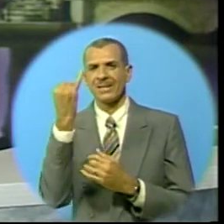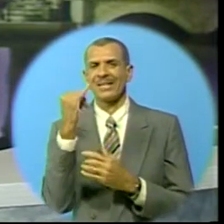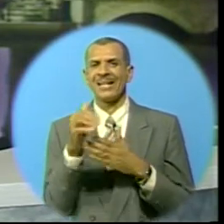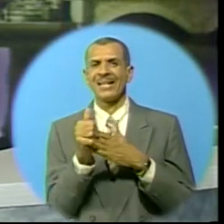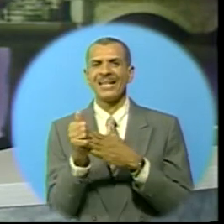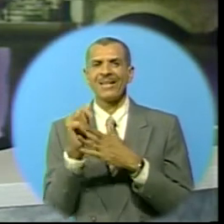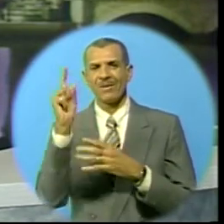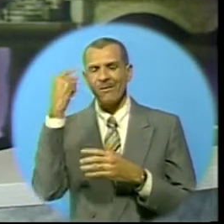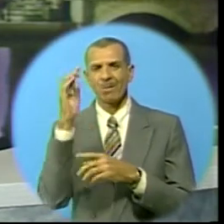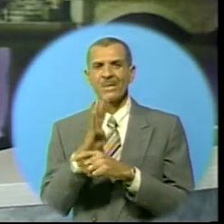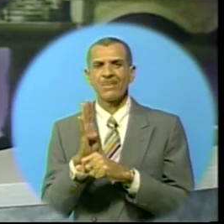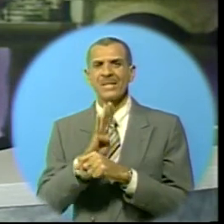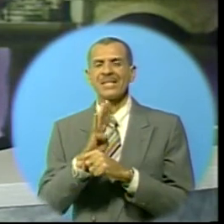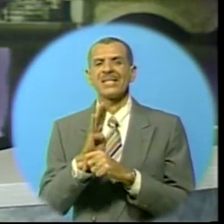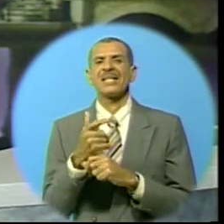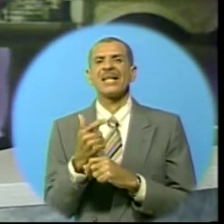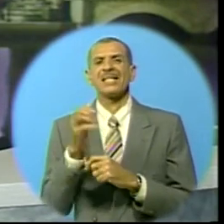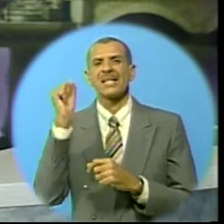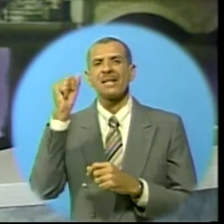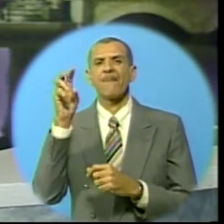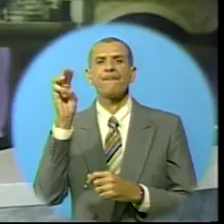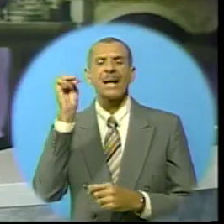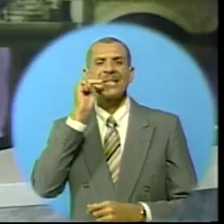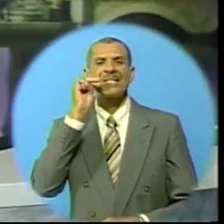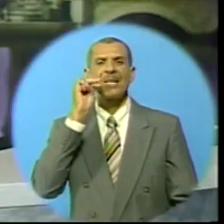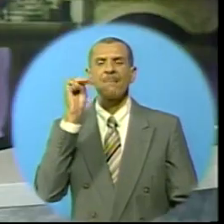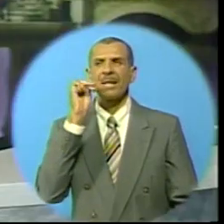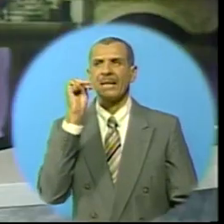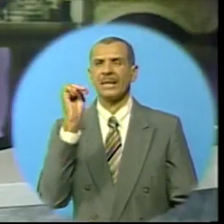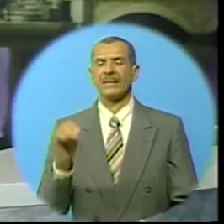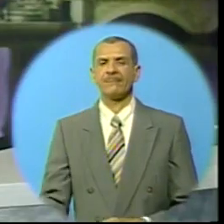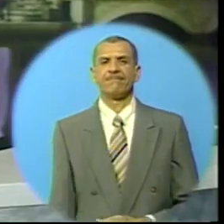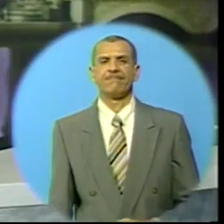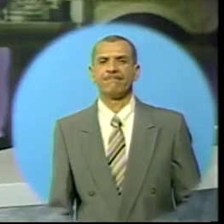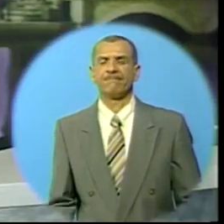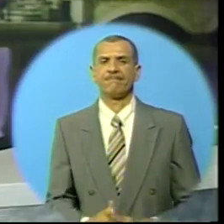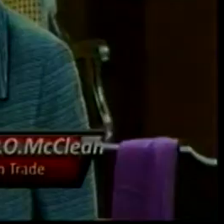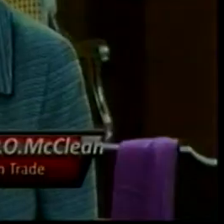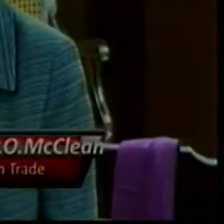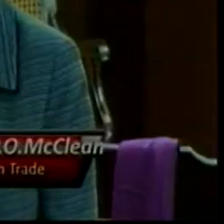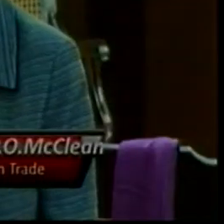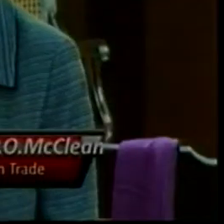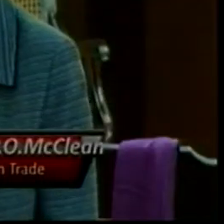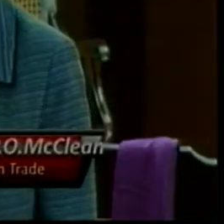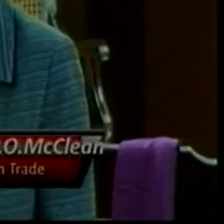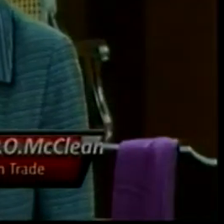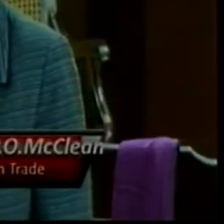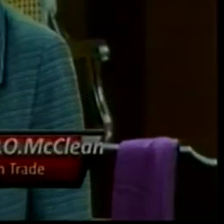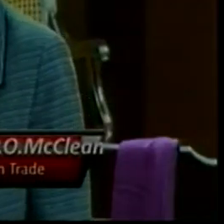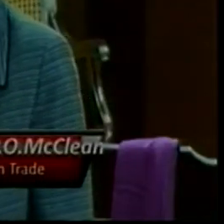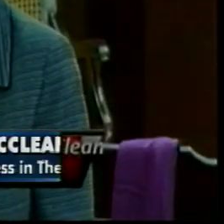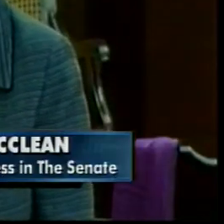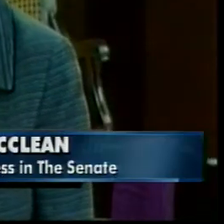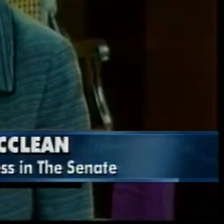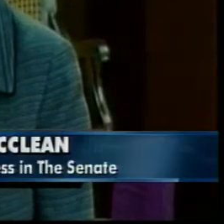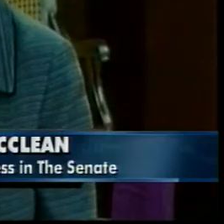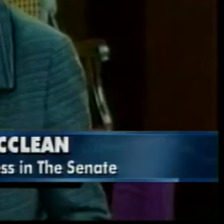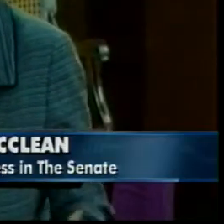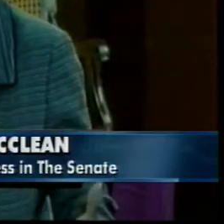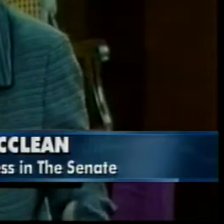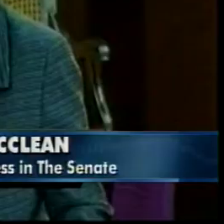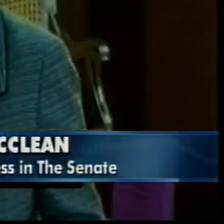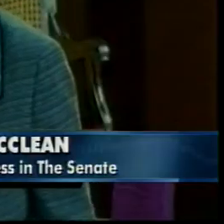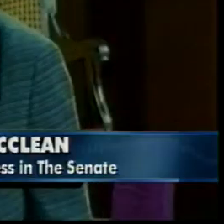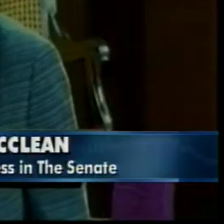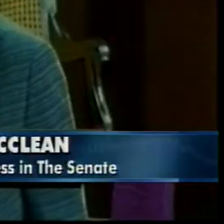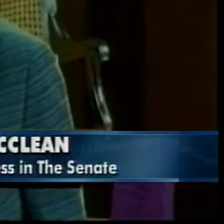of Government Business in the Senate, Senator Maxine McLean. Women do have a particular perspective on matters. We all